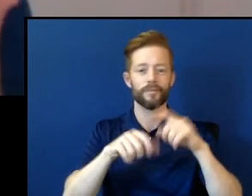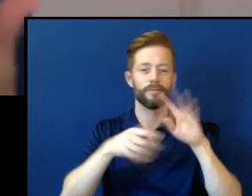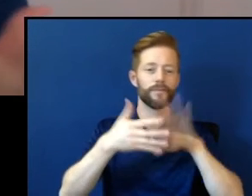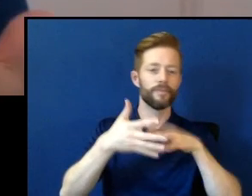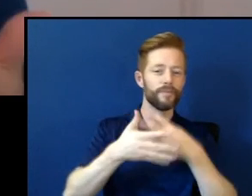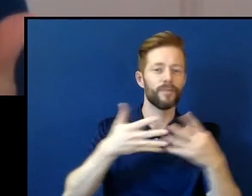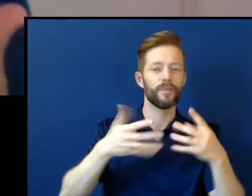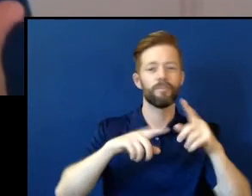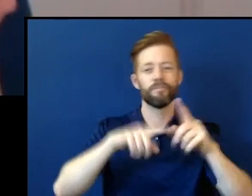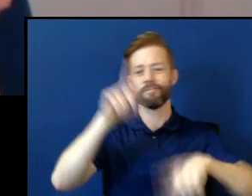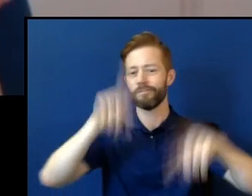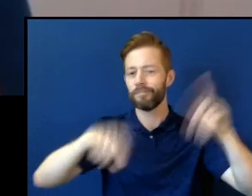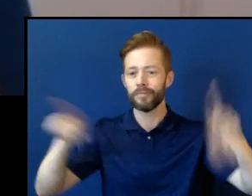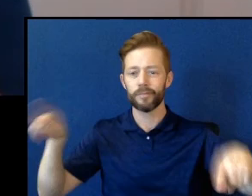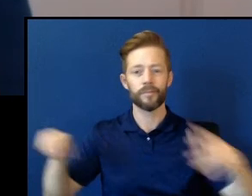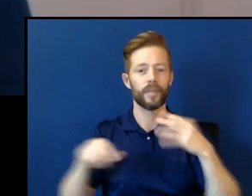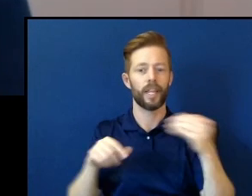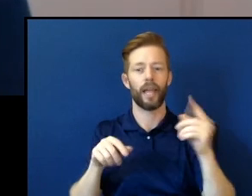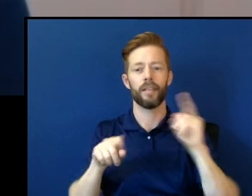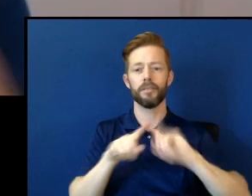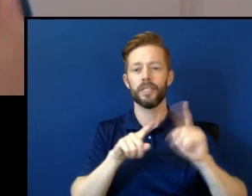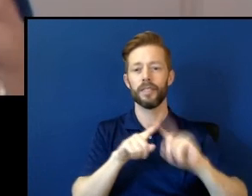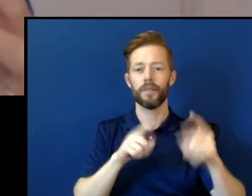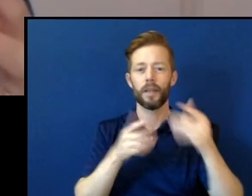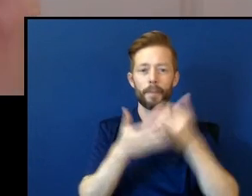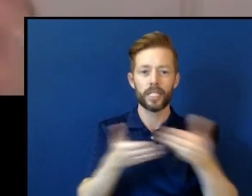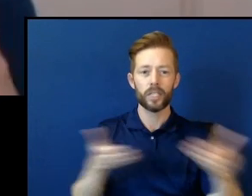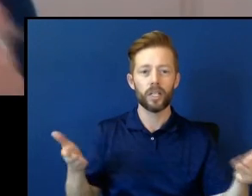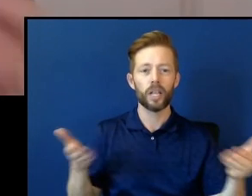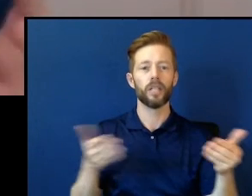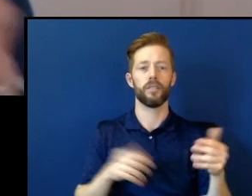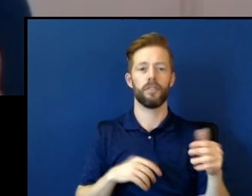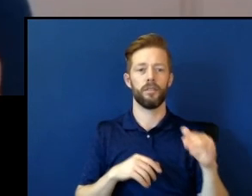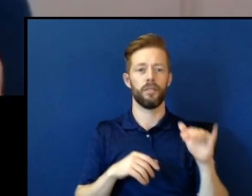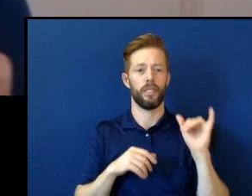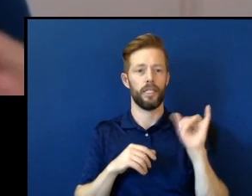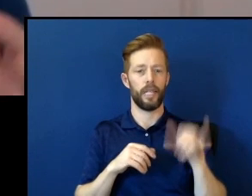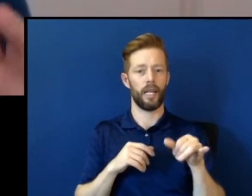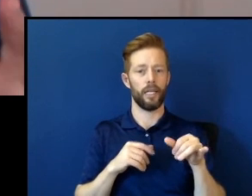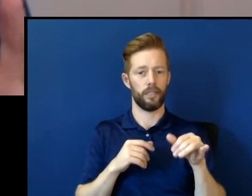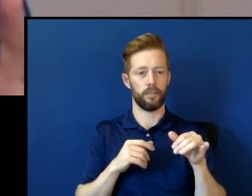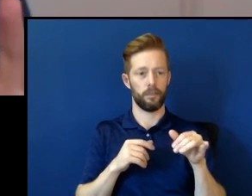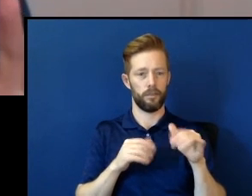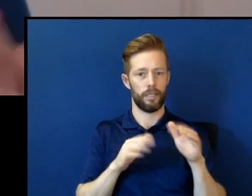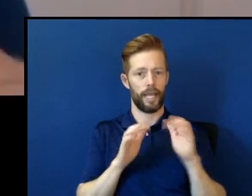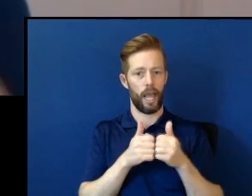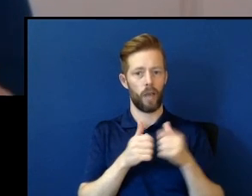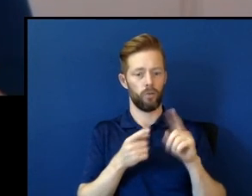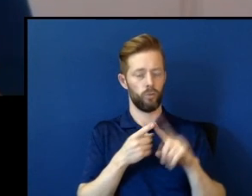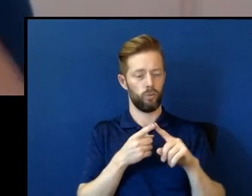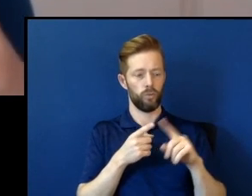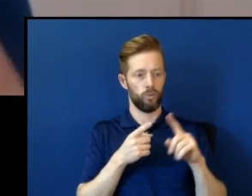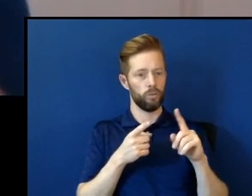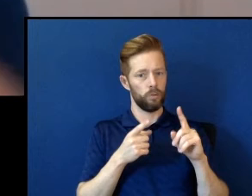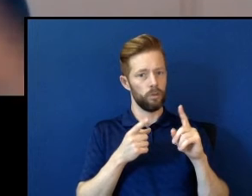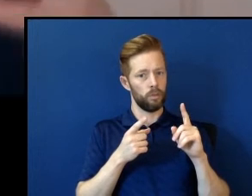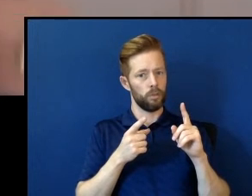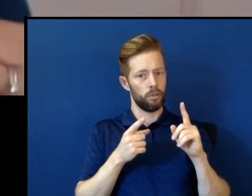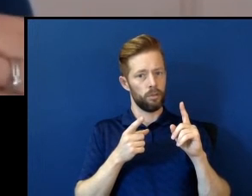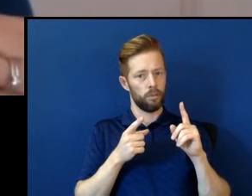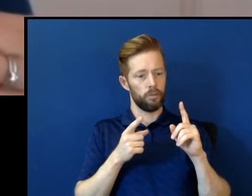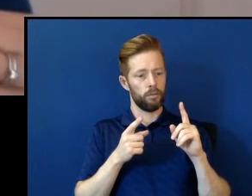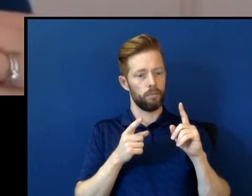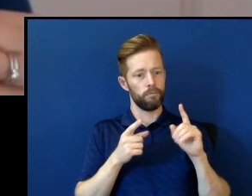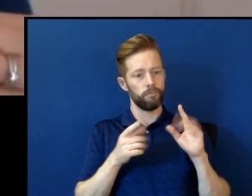different schedules, and different materials and access to materials in order to really cut across what